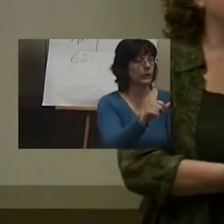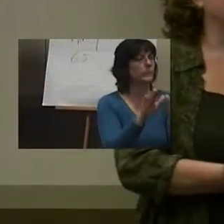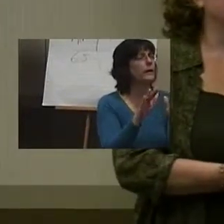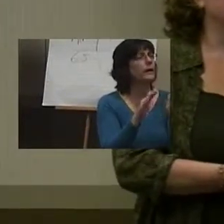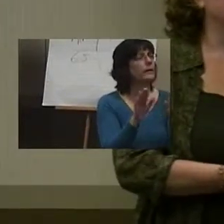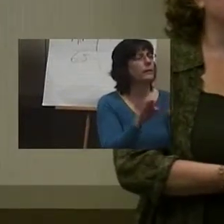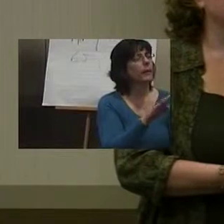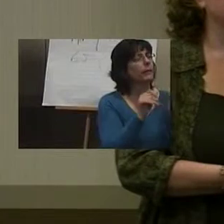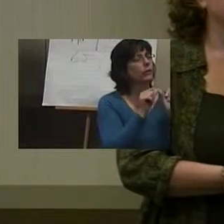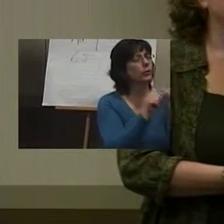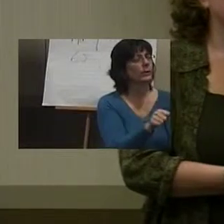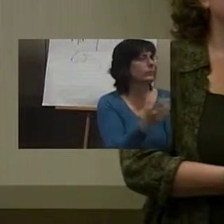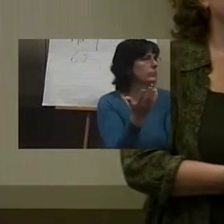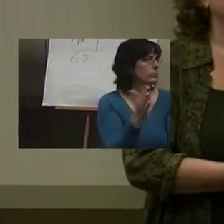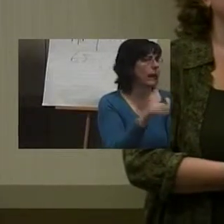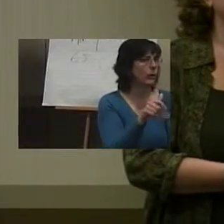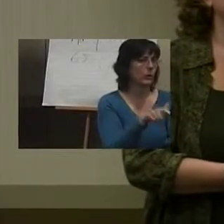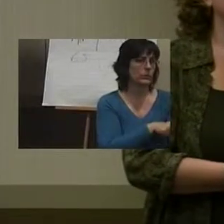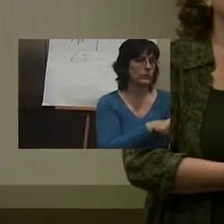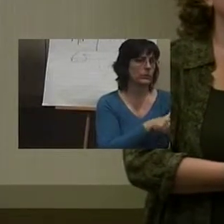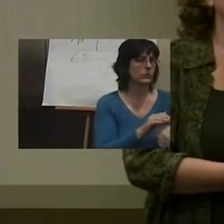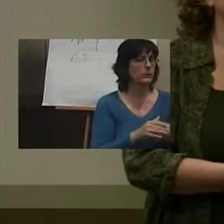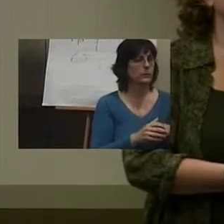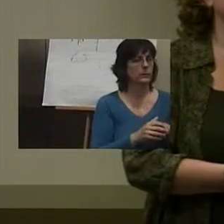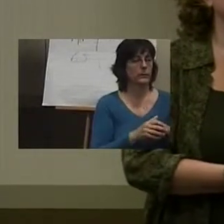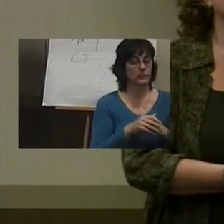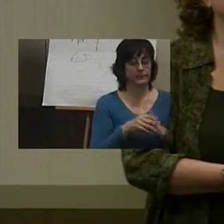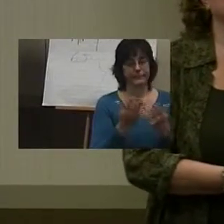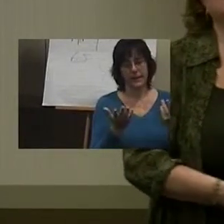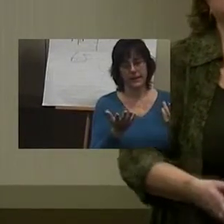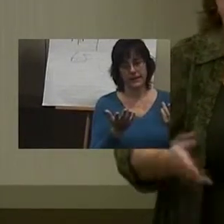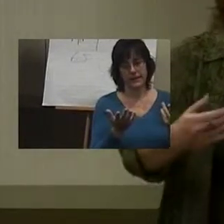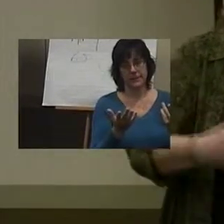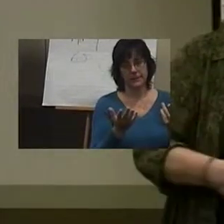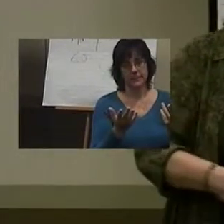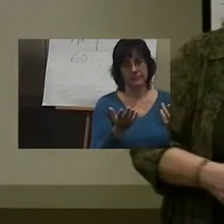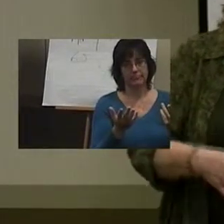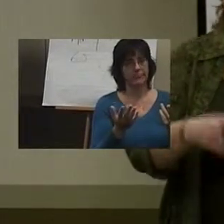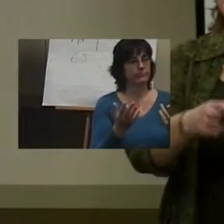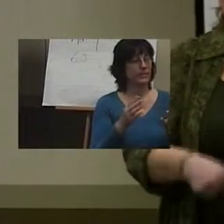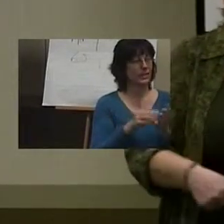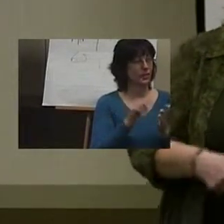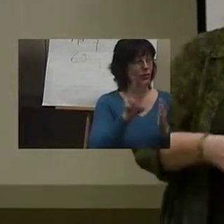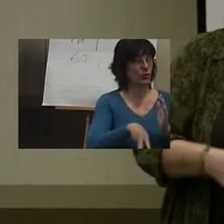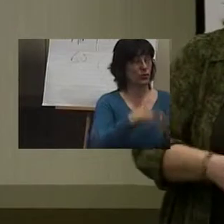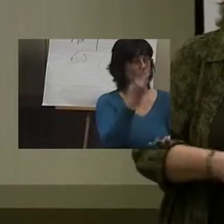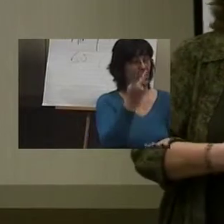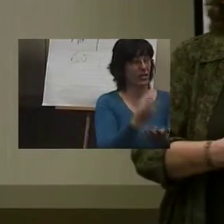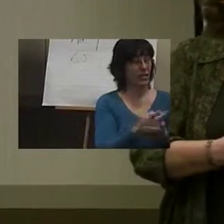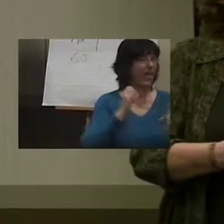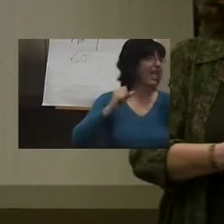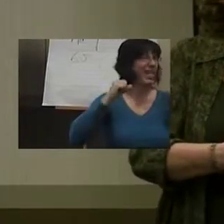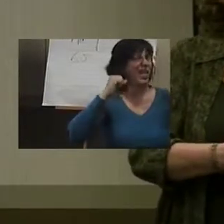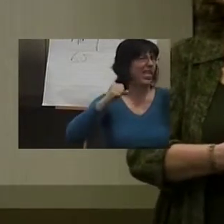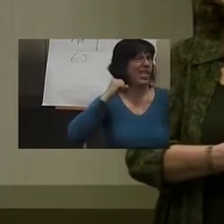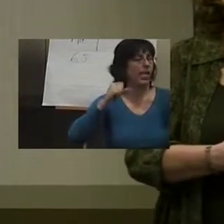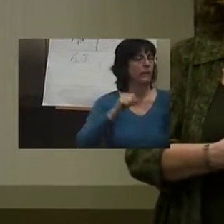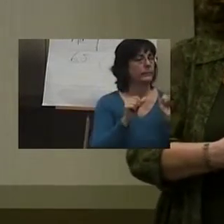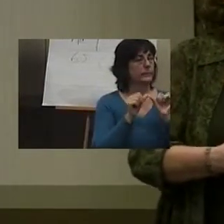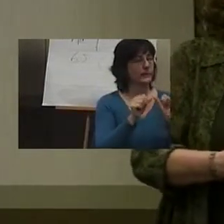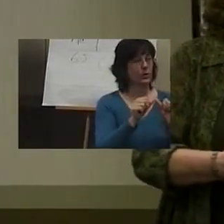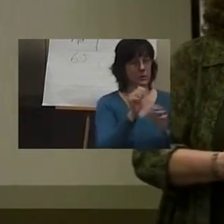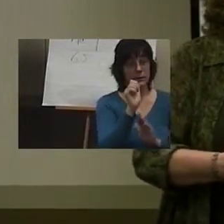behavior lasting? Okay? Is the student lying on the floor, kicking and screaming? Is that going on